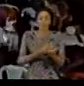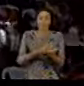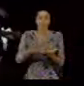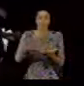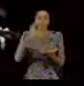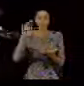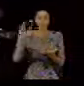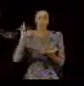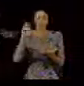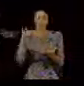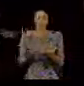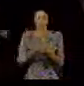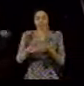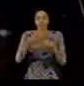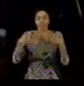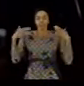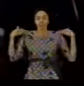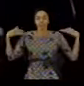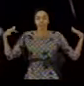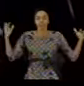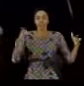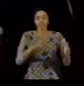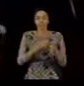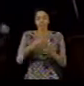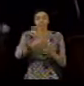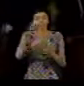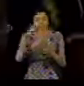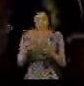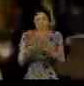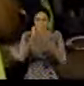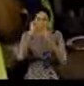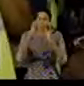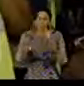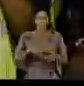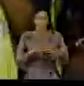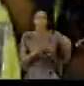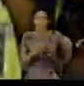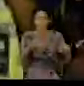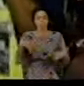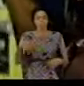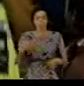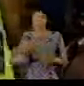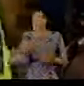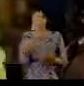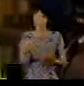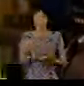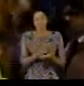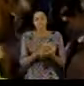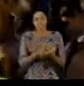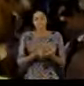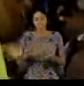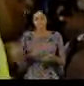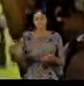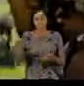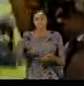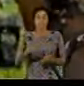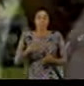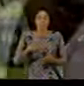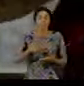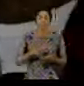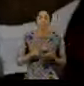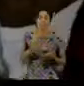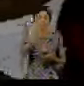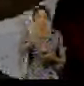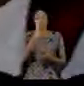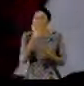with all the angels and the saints, my heart will still be singing, my